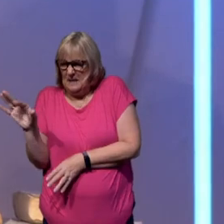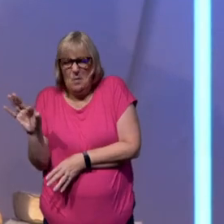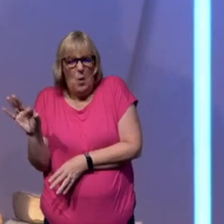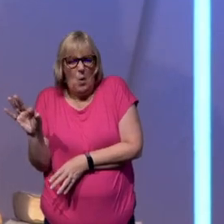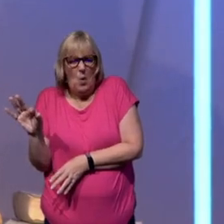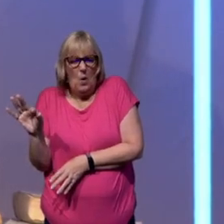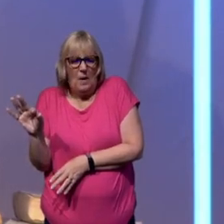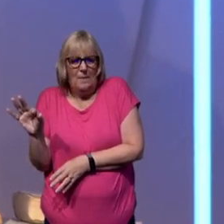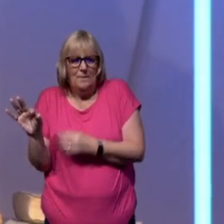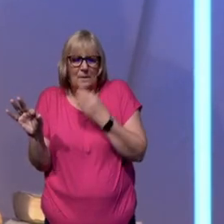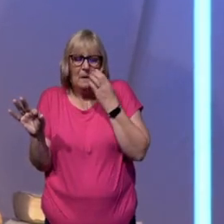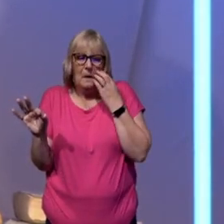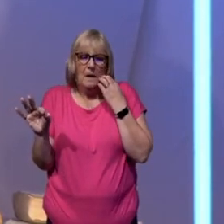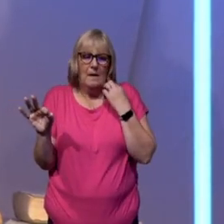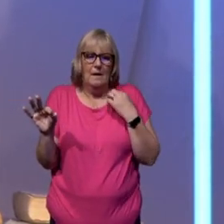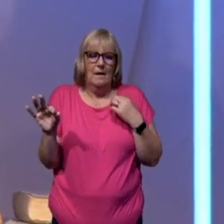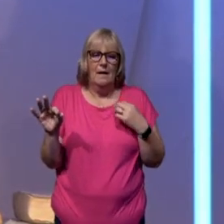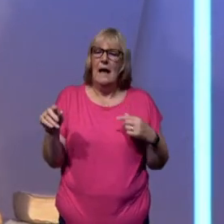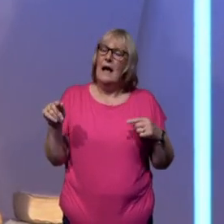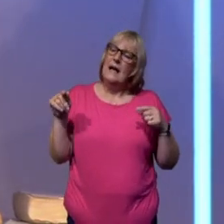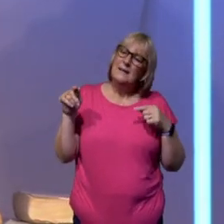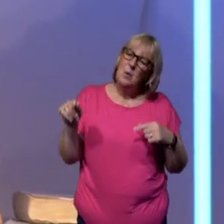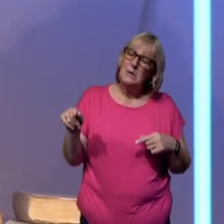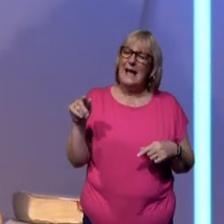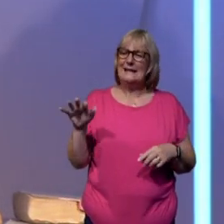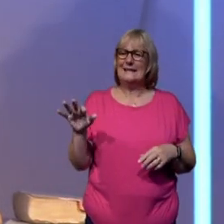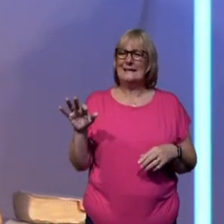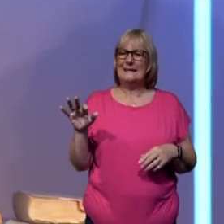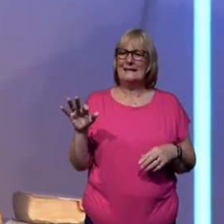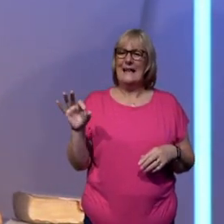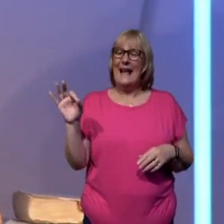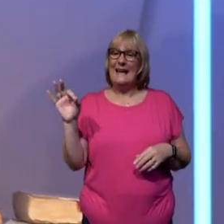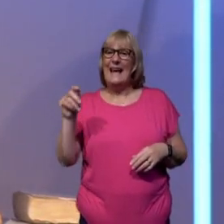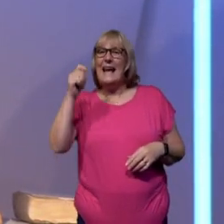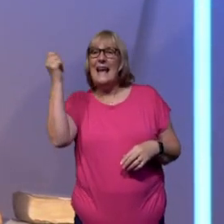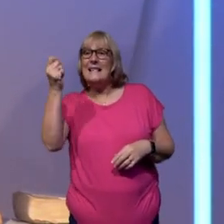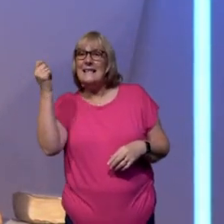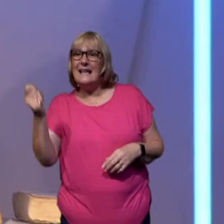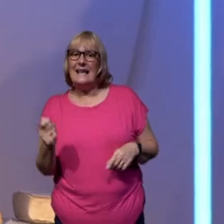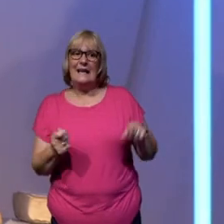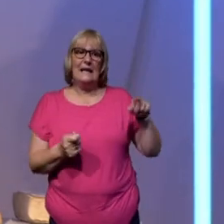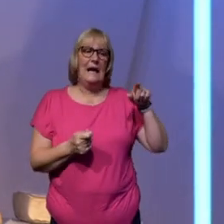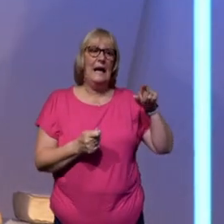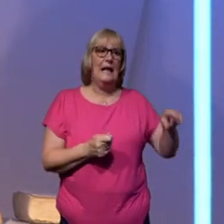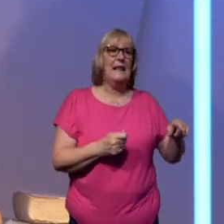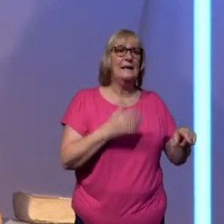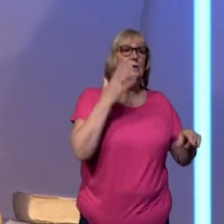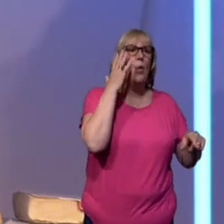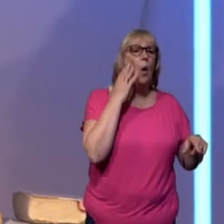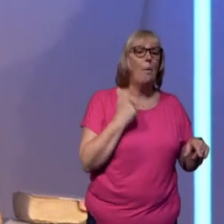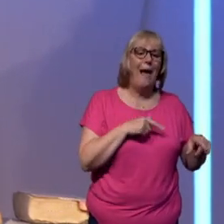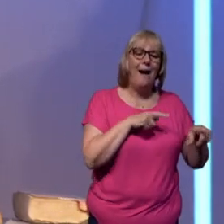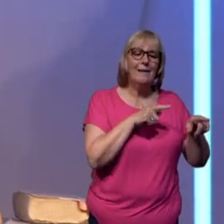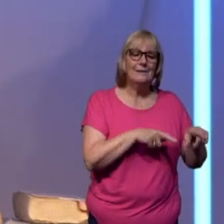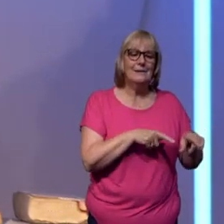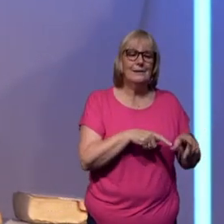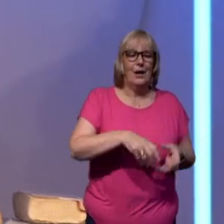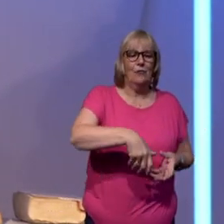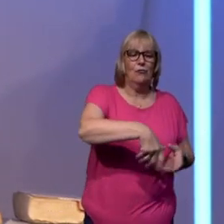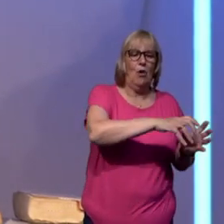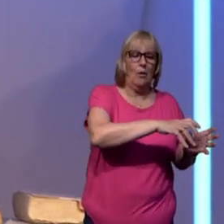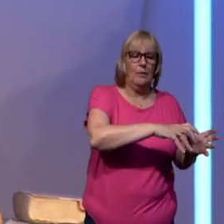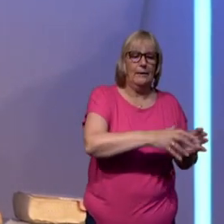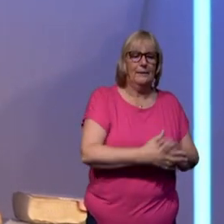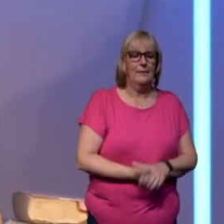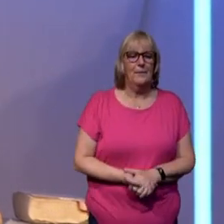terms, it's an Italy rather than the All Blacks. I think that's what we're saying. And by the way, if you don't understand that illustration, get a life. It's a problem